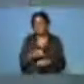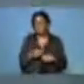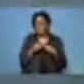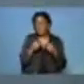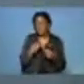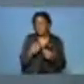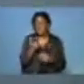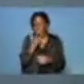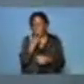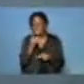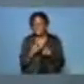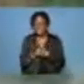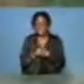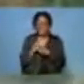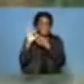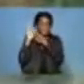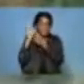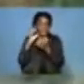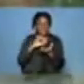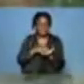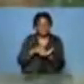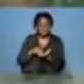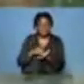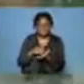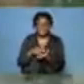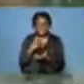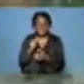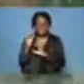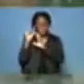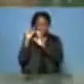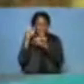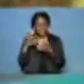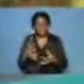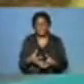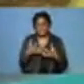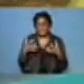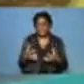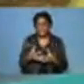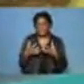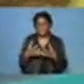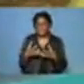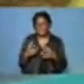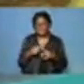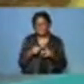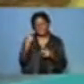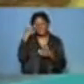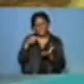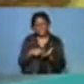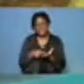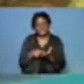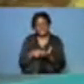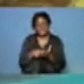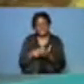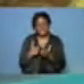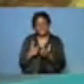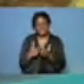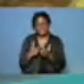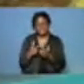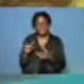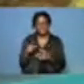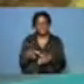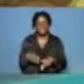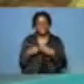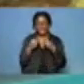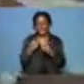with favorites like conch fritters and conch salad. But for this excited vendor, she offered